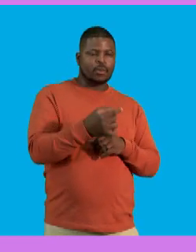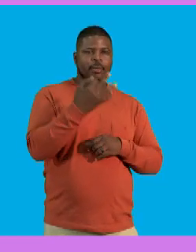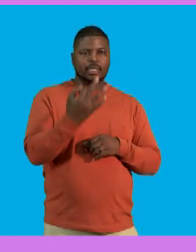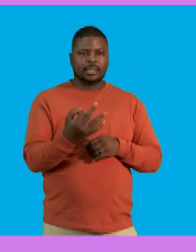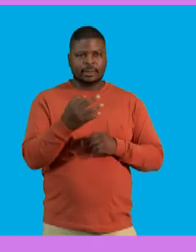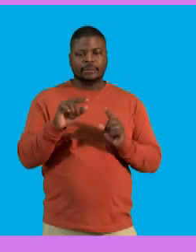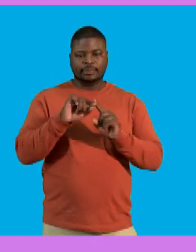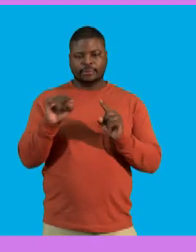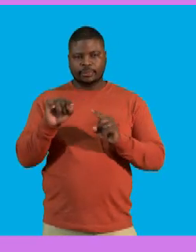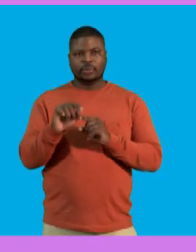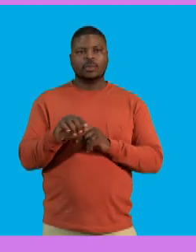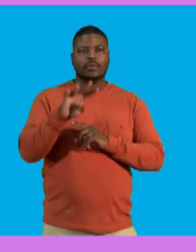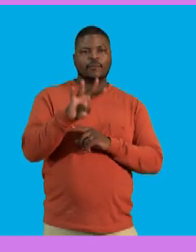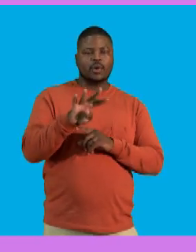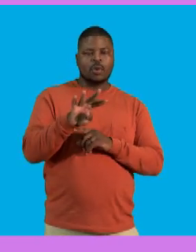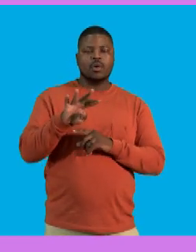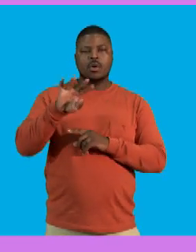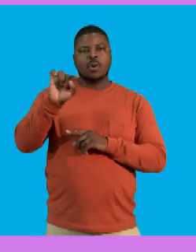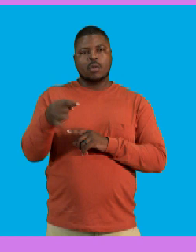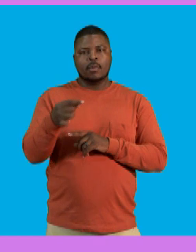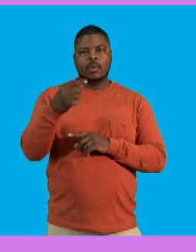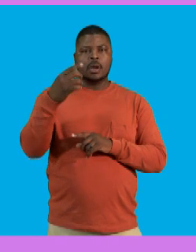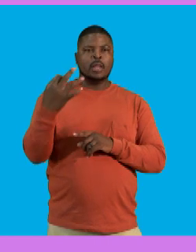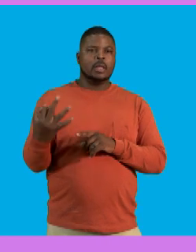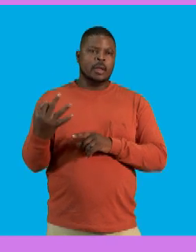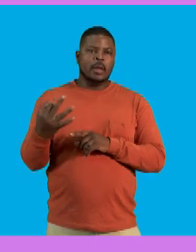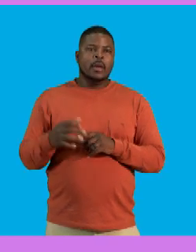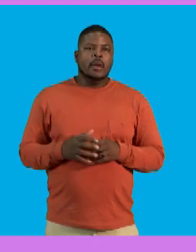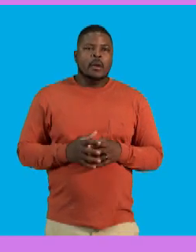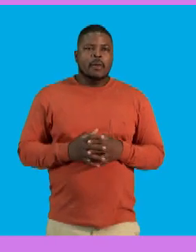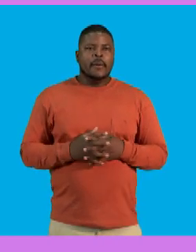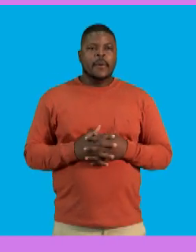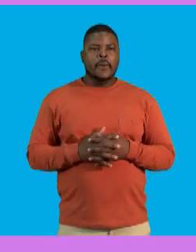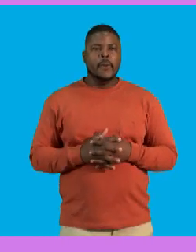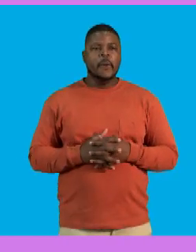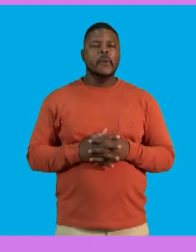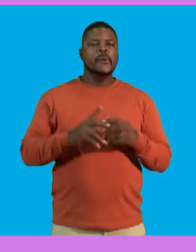4,3, and lastly, 4,4.